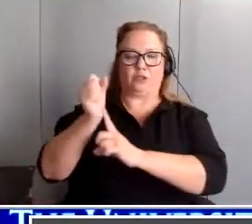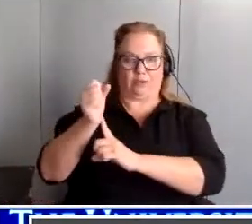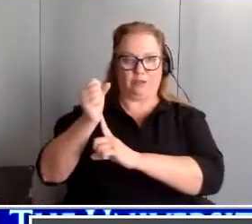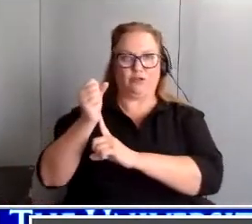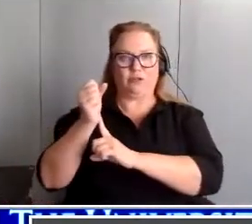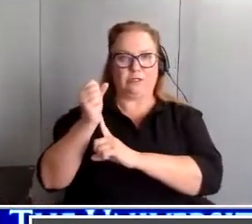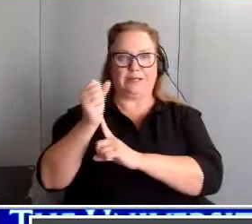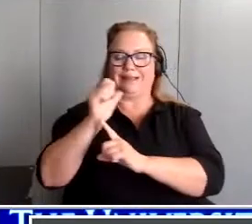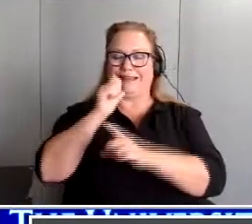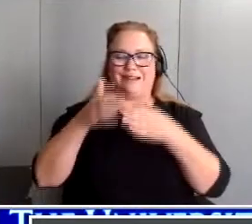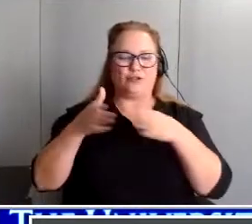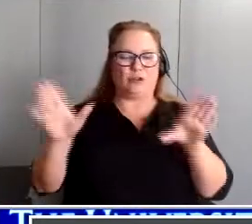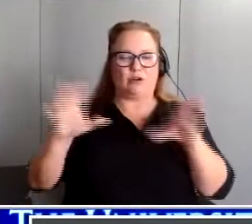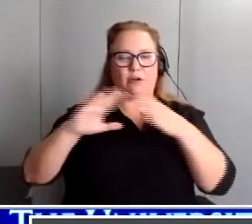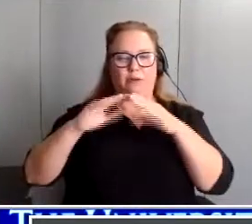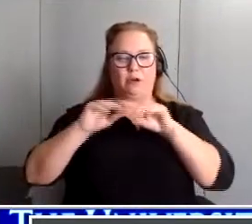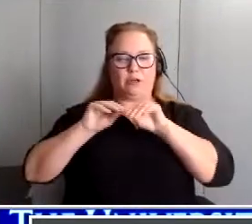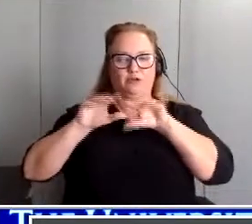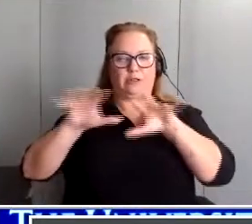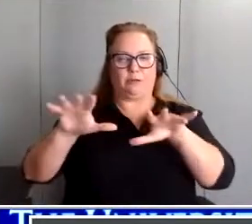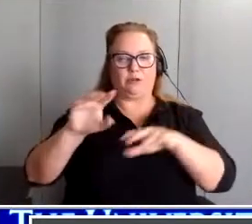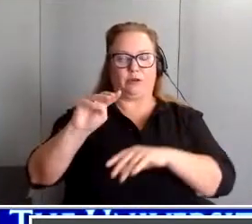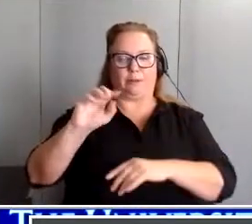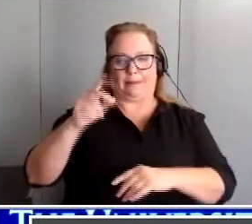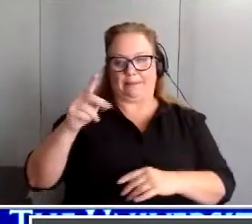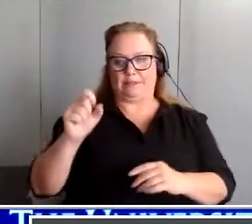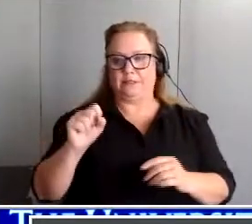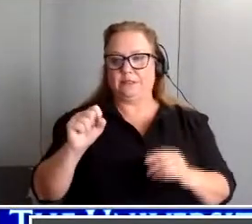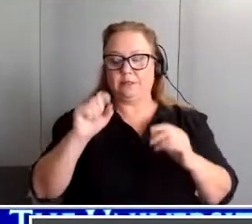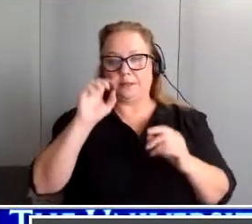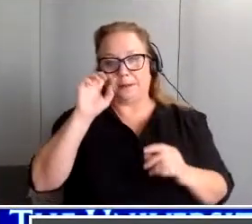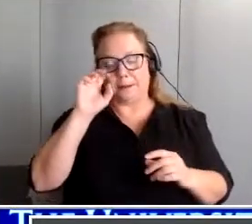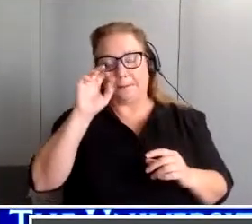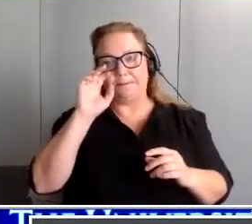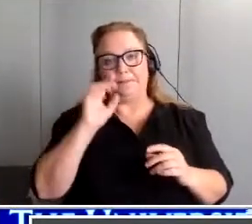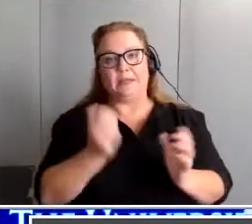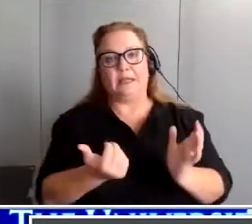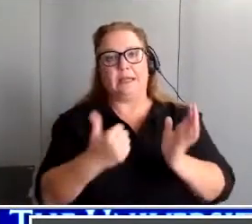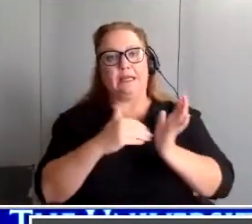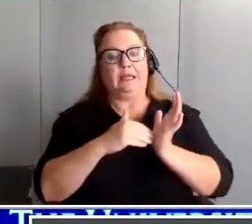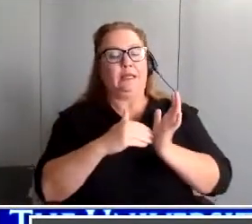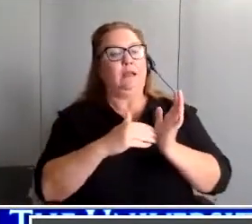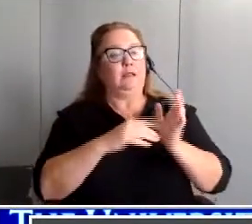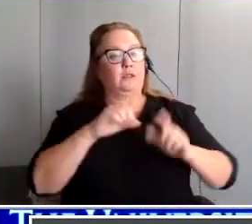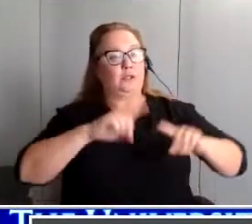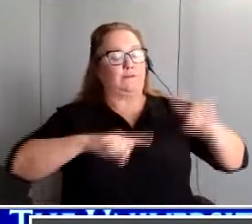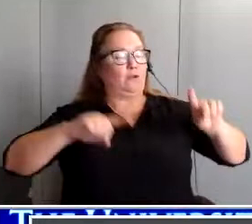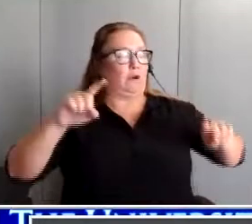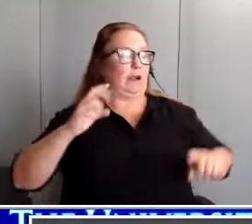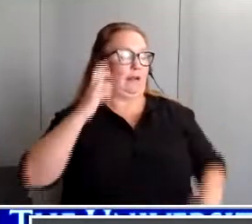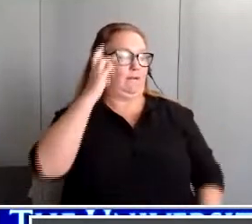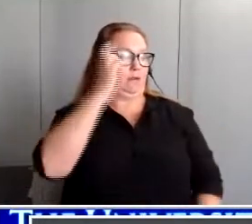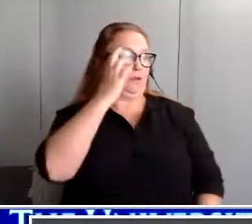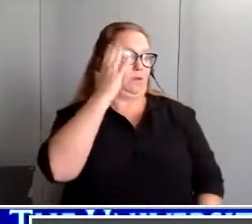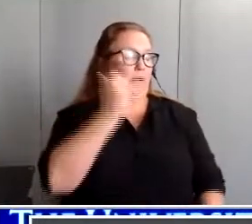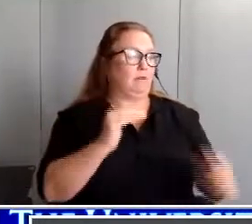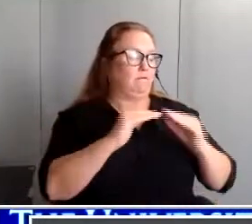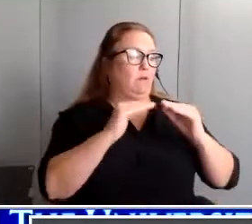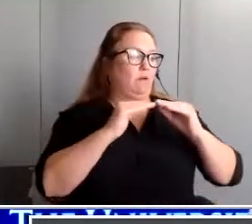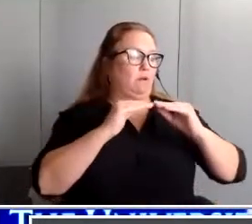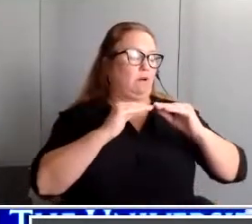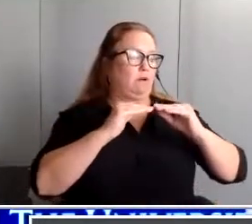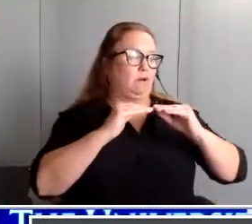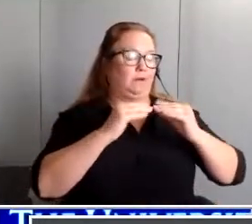general community transmission maps, which we all see. And again, I think there's a variety of reasons why more precautions aren't being